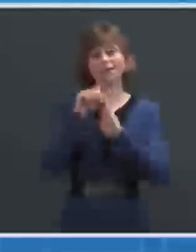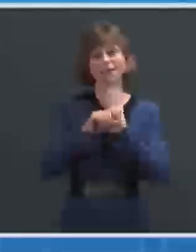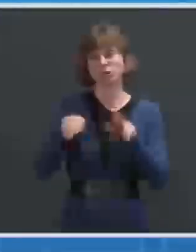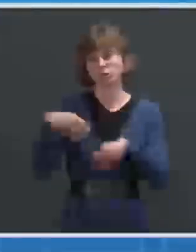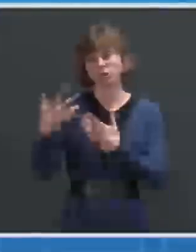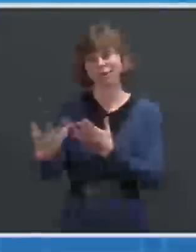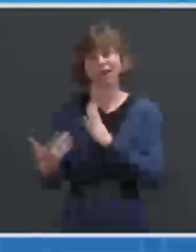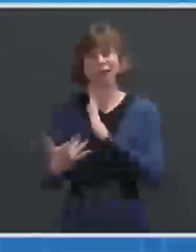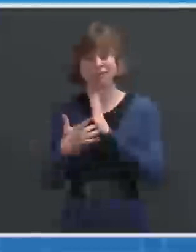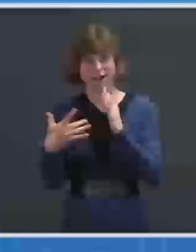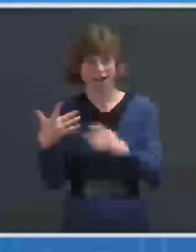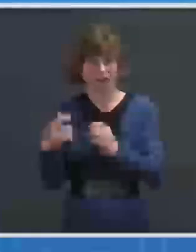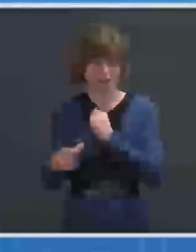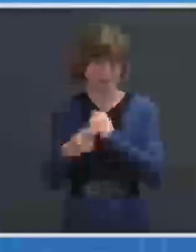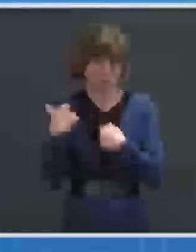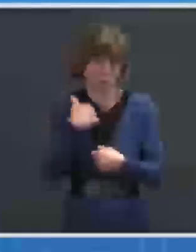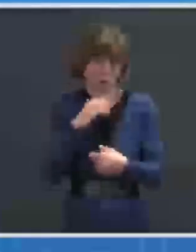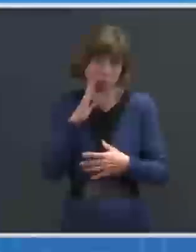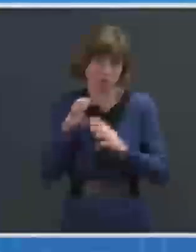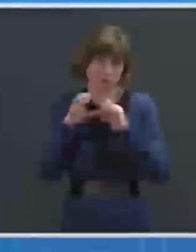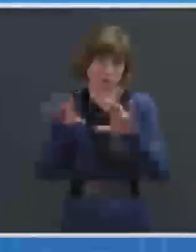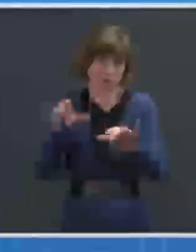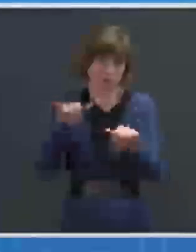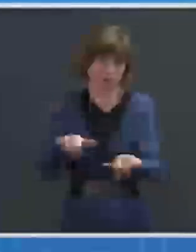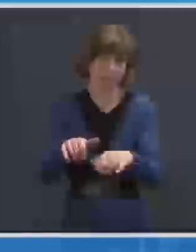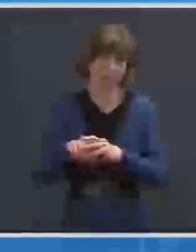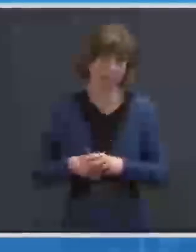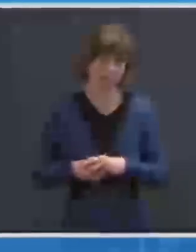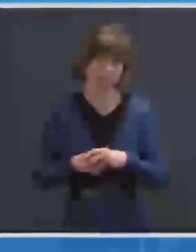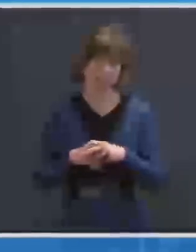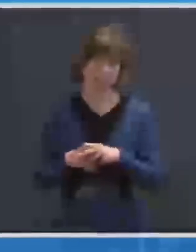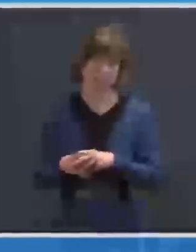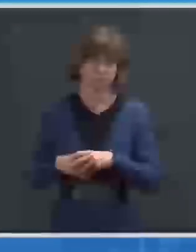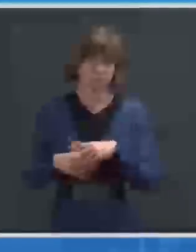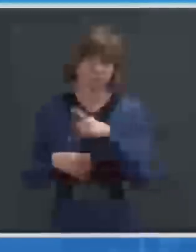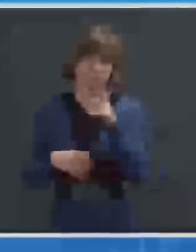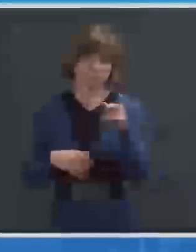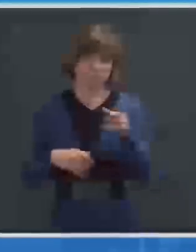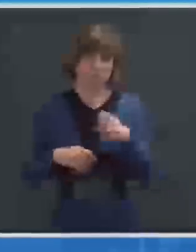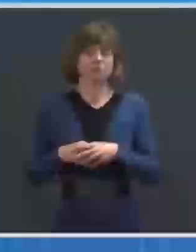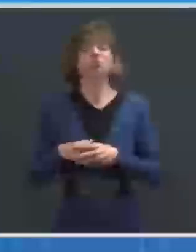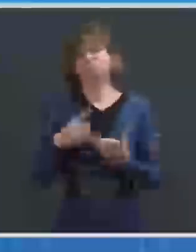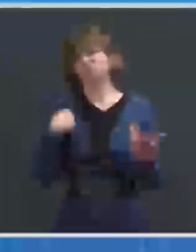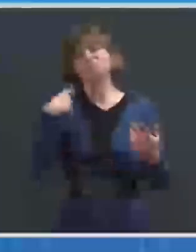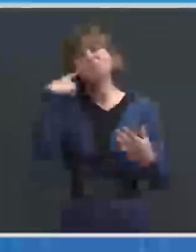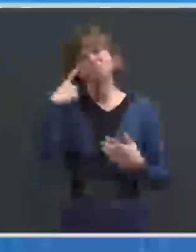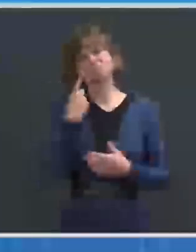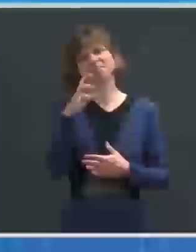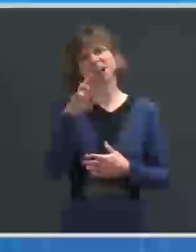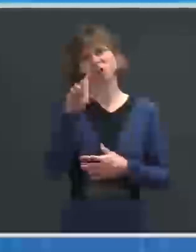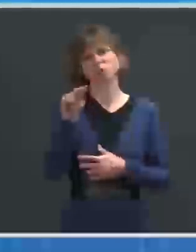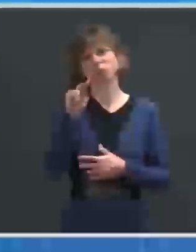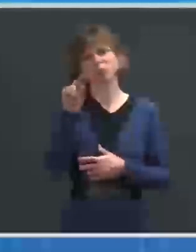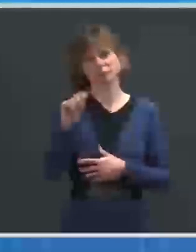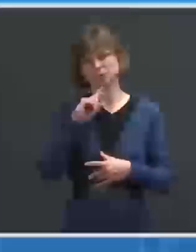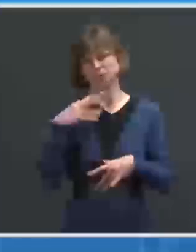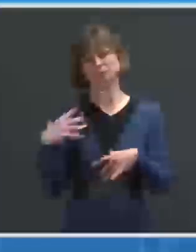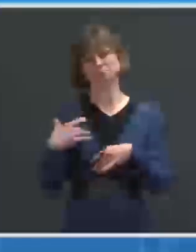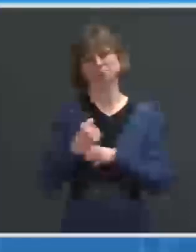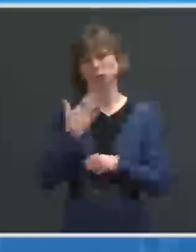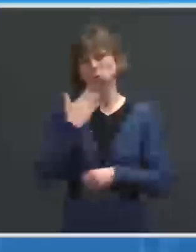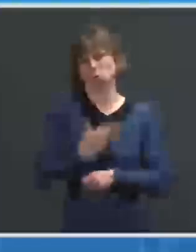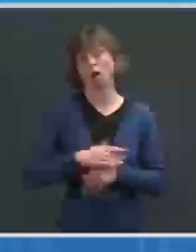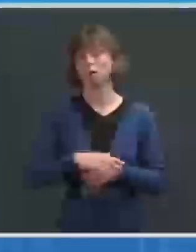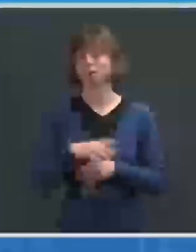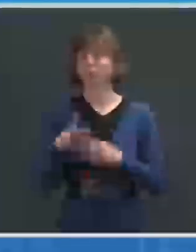needed, we will continue to do so. I think Dr. Nunez-Smith has captured it well. I will add that the President has been crystal